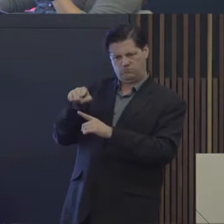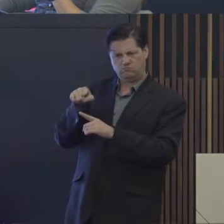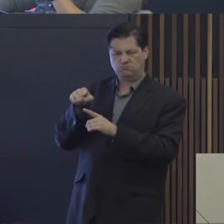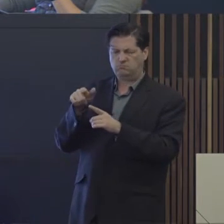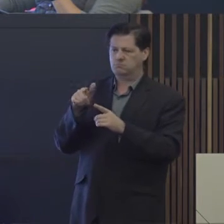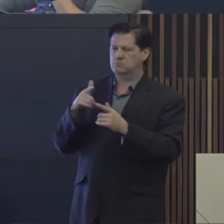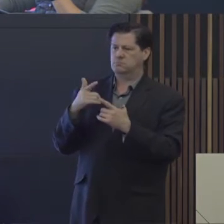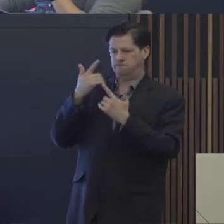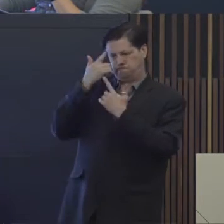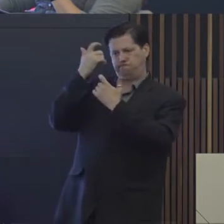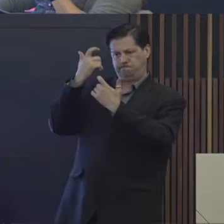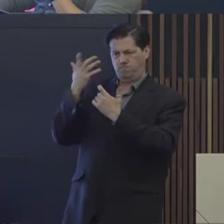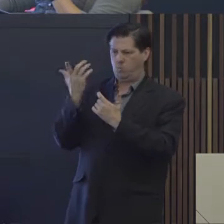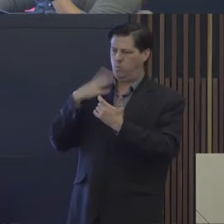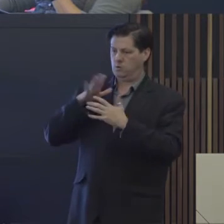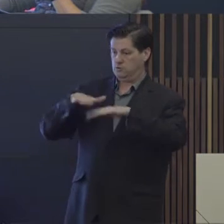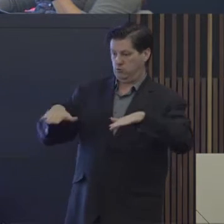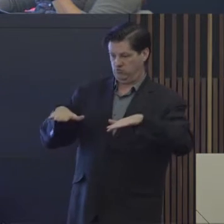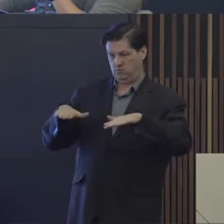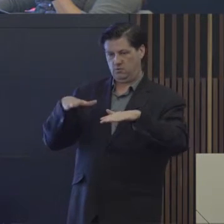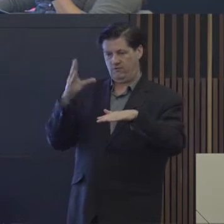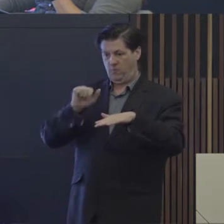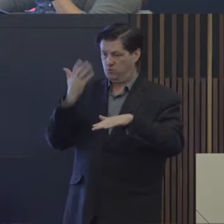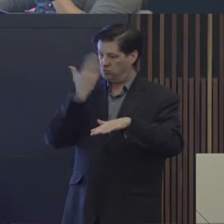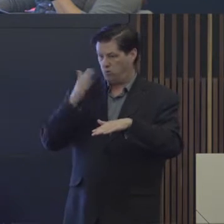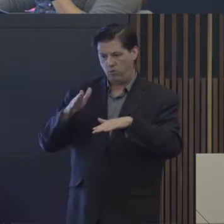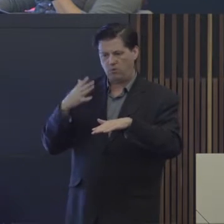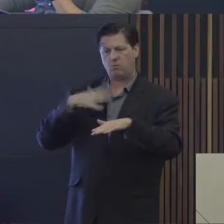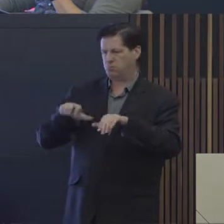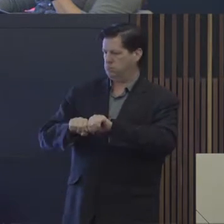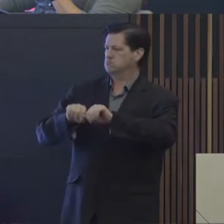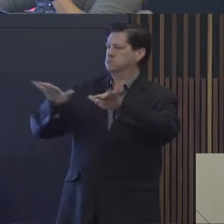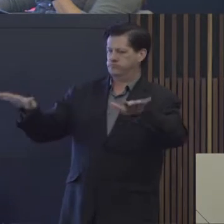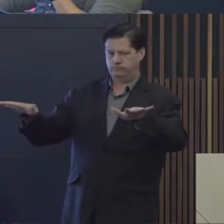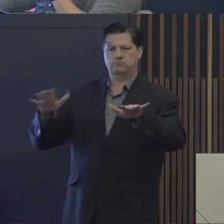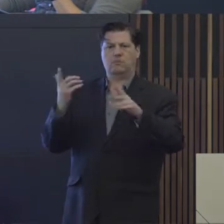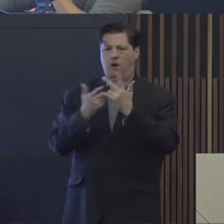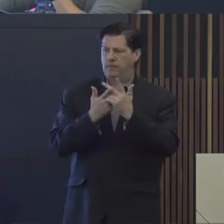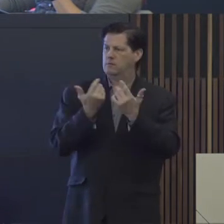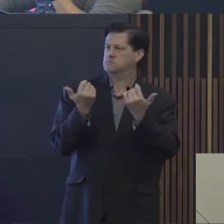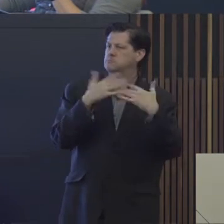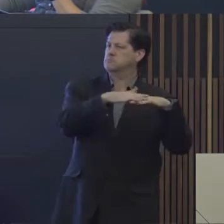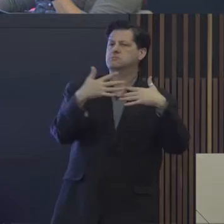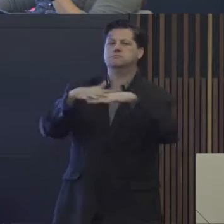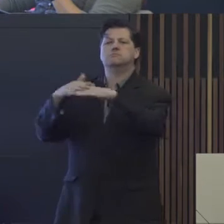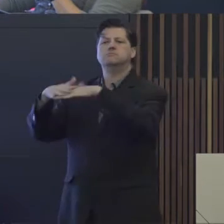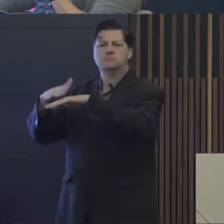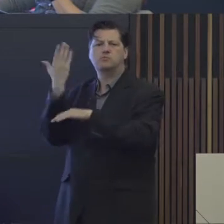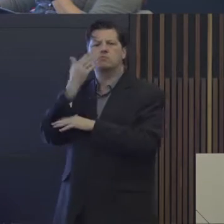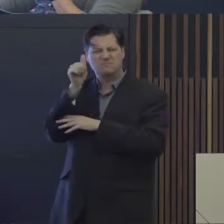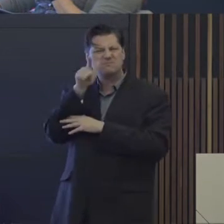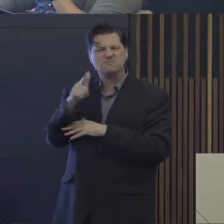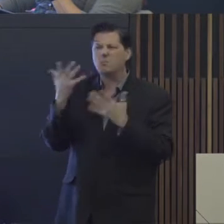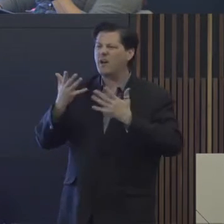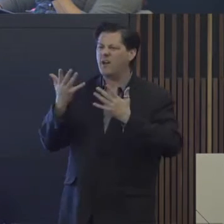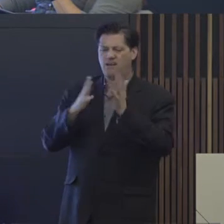involved in to move the children in Cobram SDS into the schools in Cobram. Cobram's a rural area, as you'd know, along the